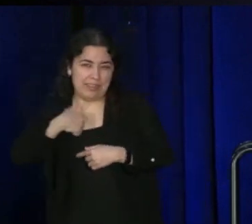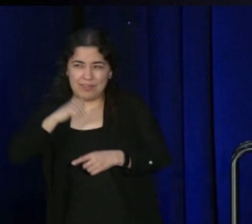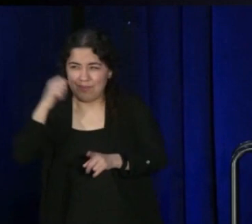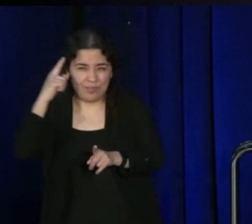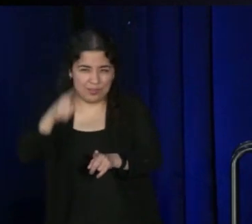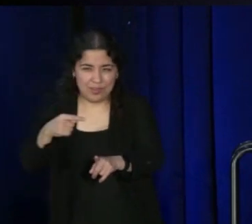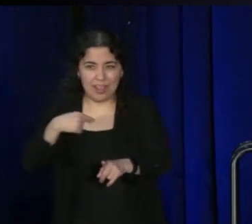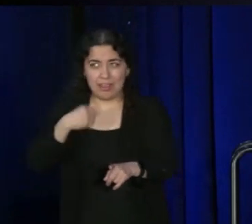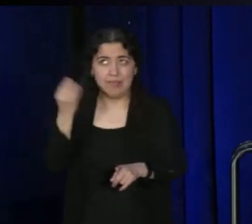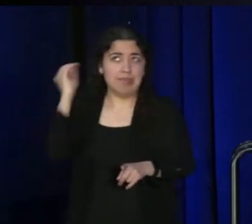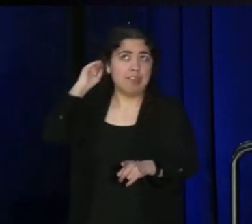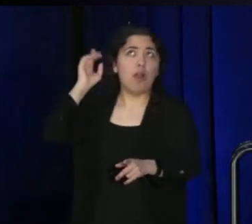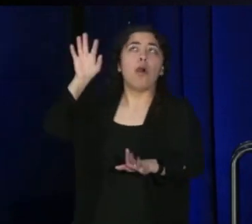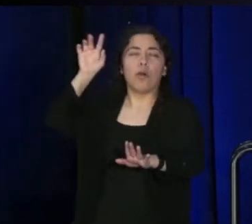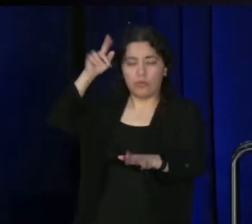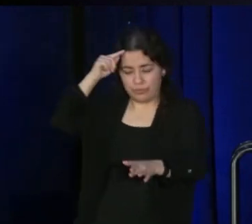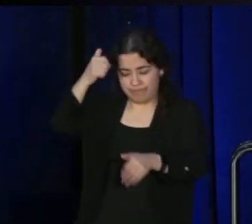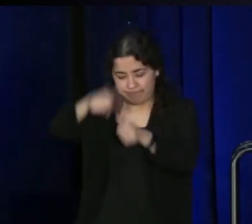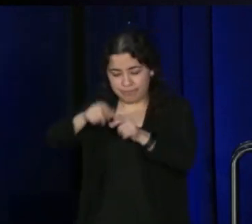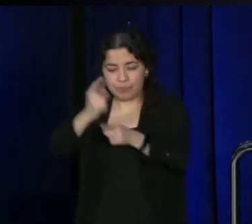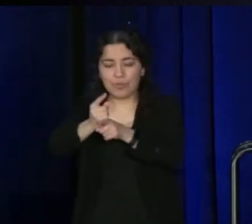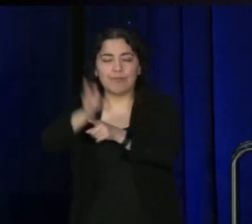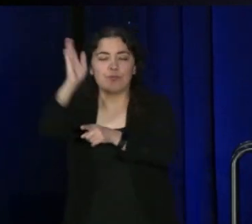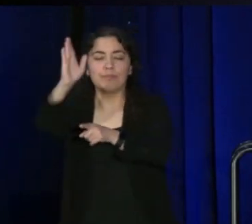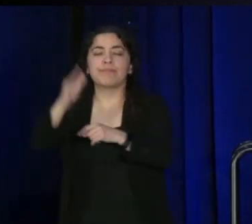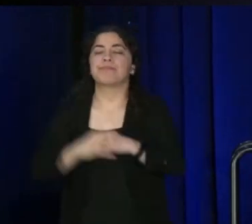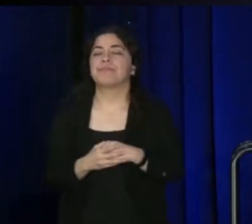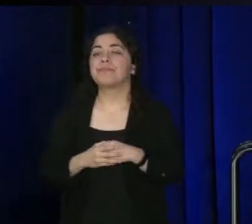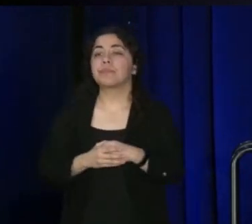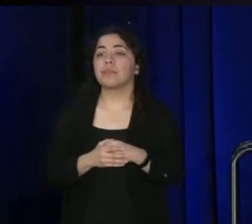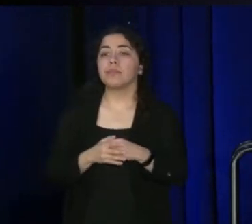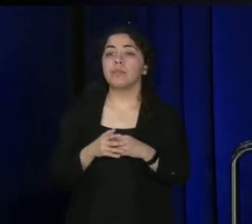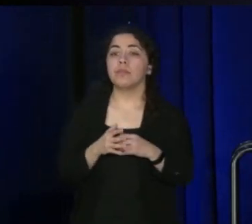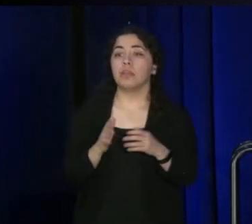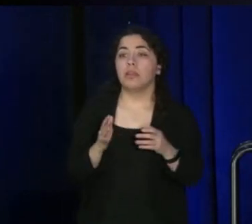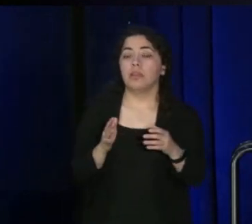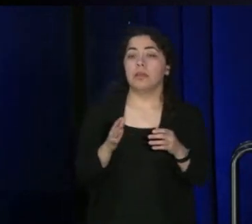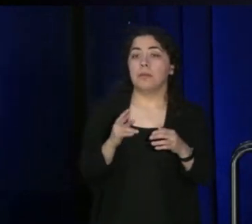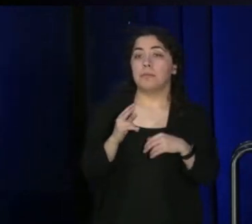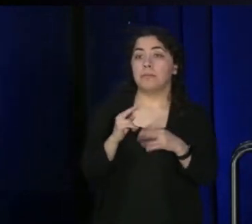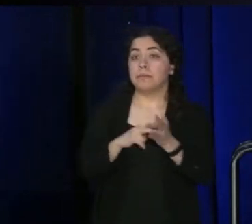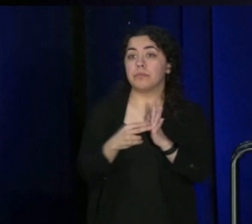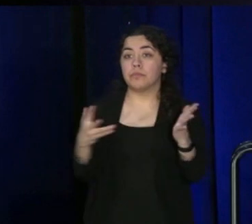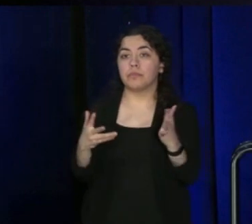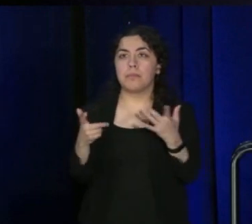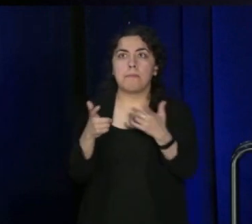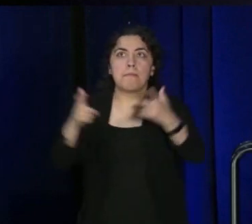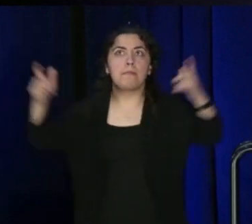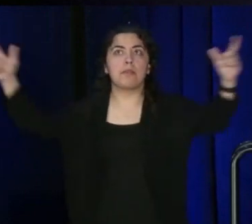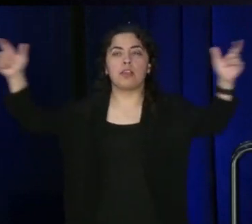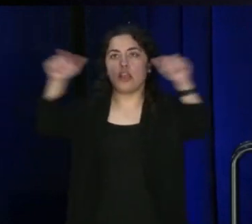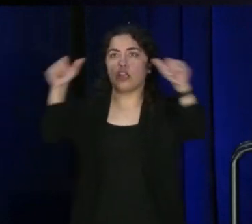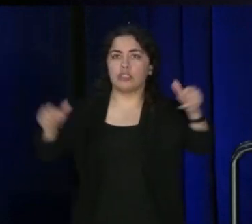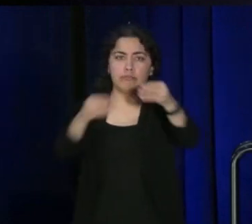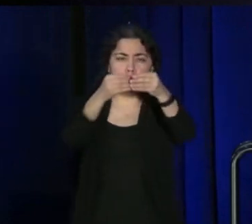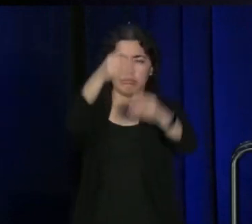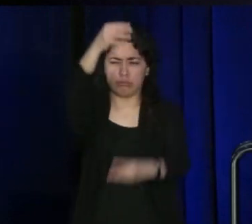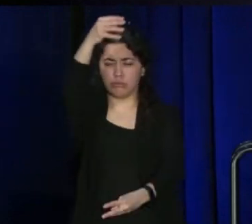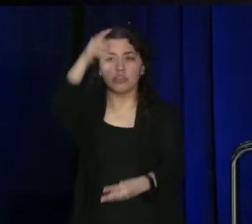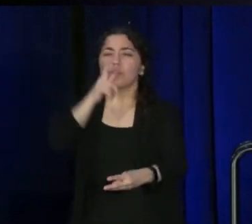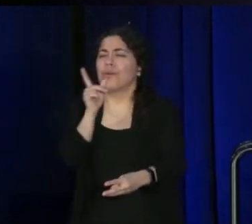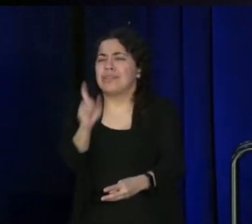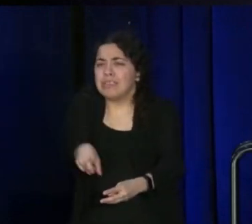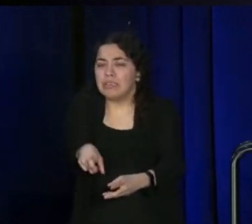So building small with leverage really means don't build like a big architecture with a lot of different pieces unless you absolutely need